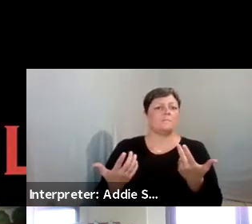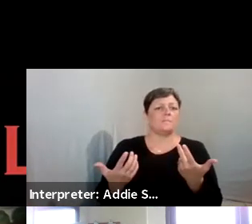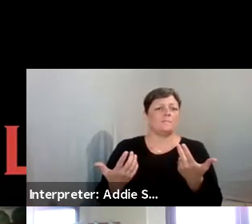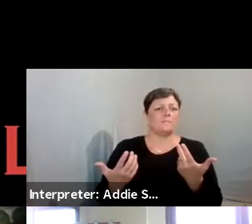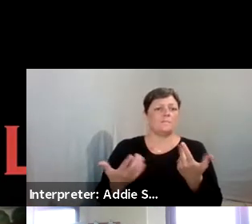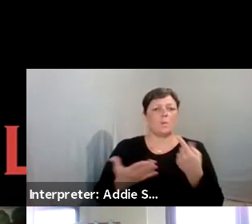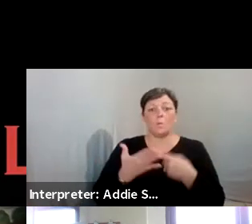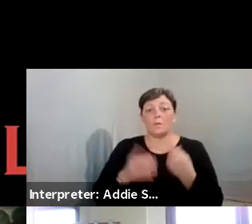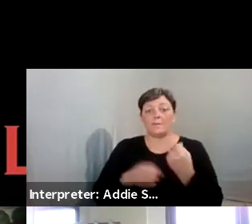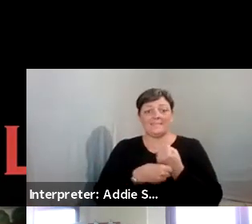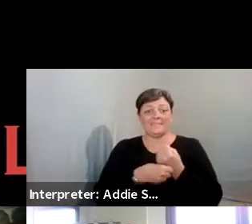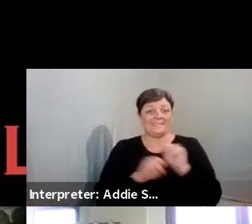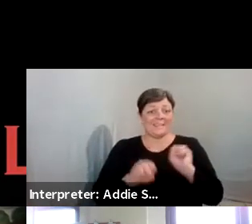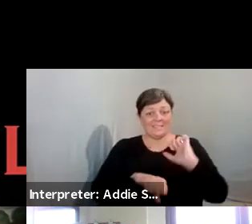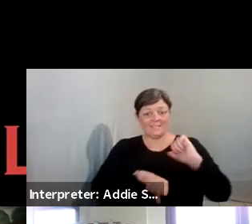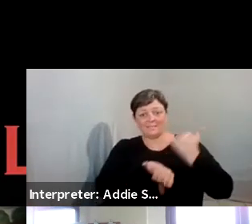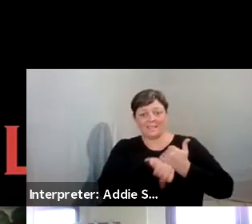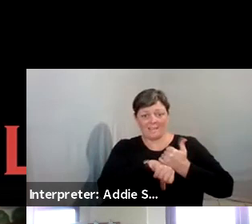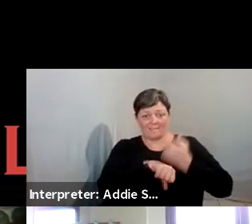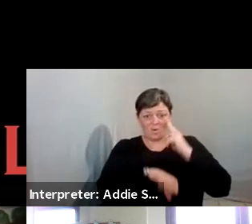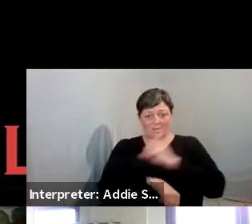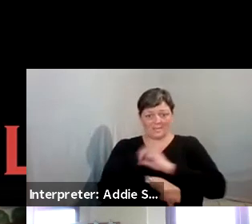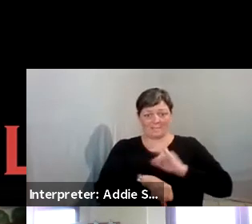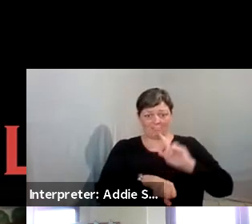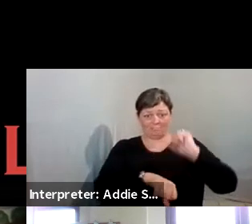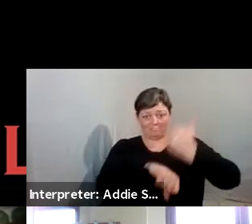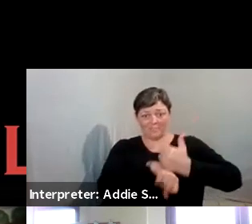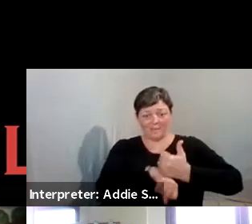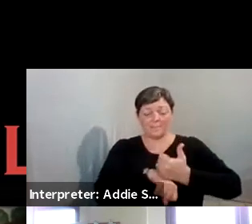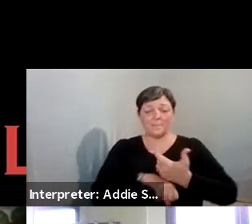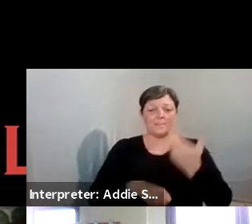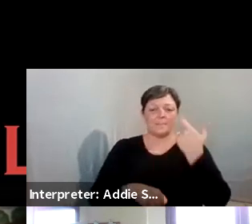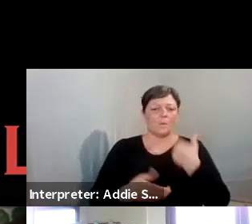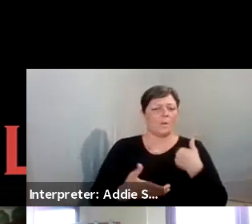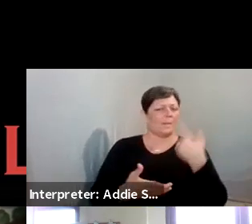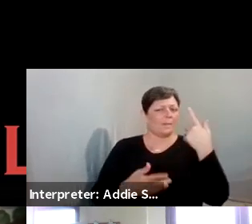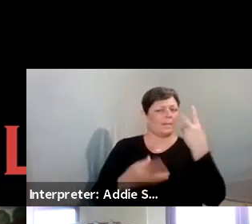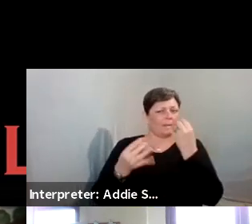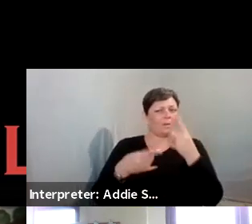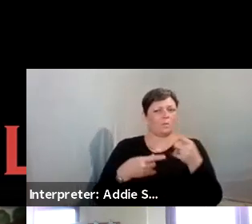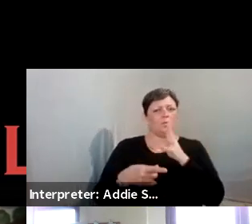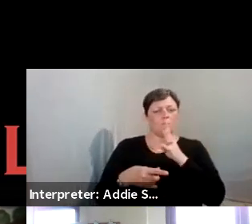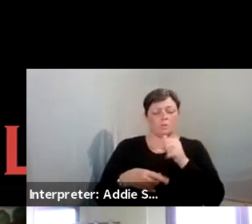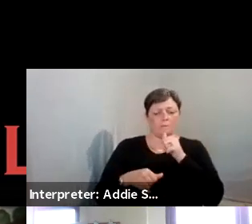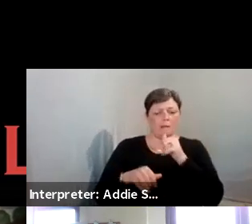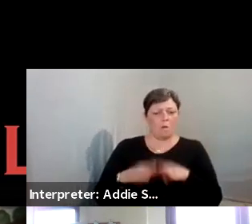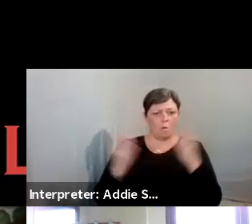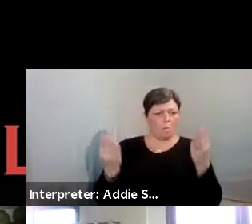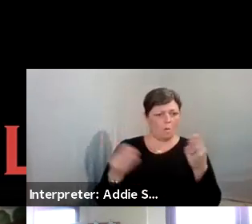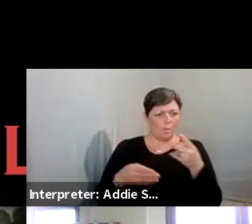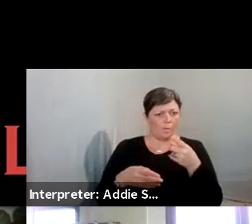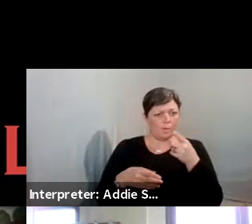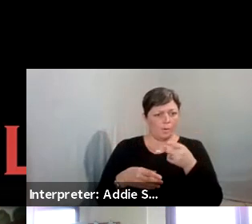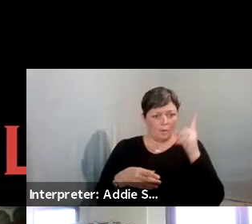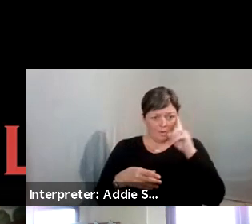What safety protocols for staff have you put in place? And because what I'm thinking as you were talking, you're not opening, or you think you'll